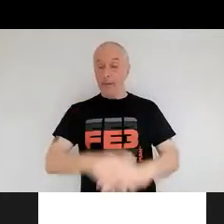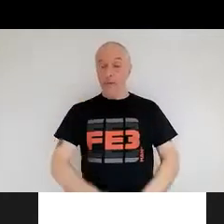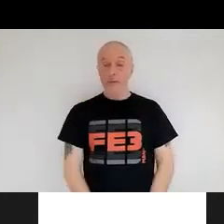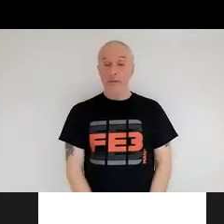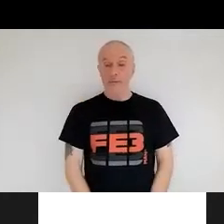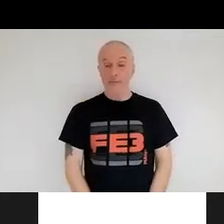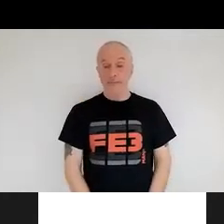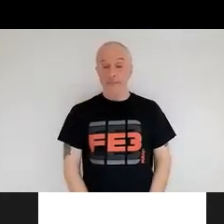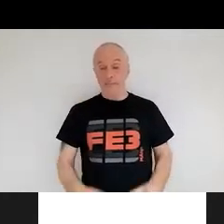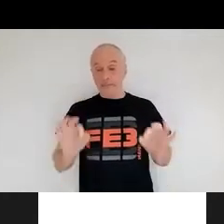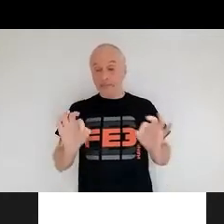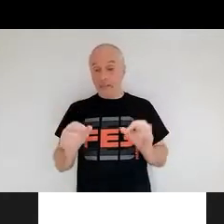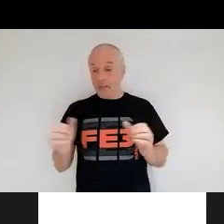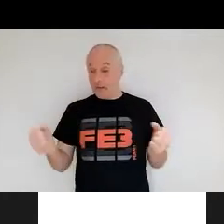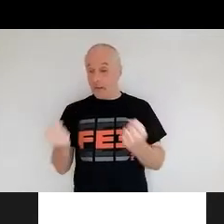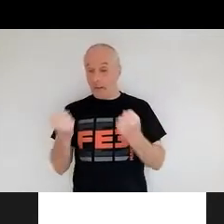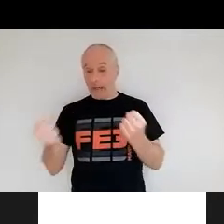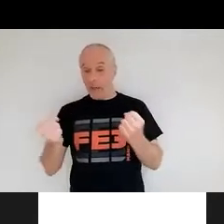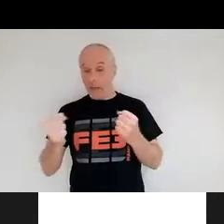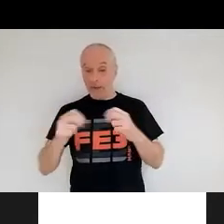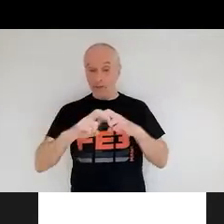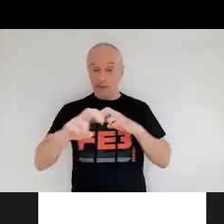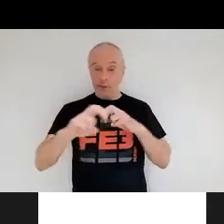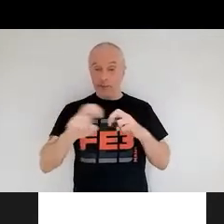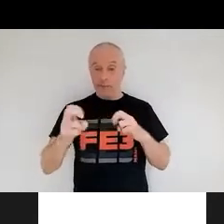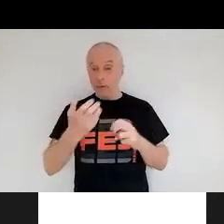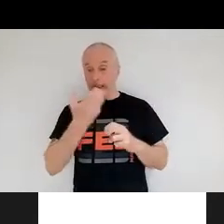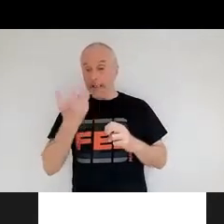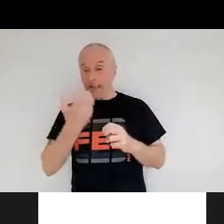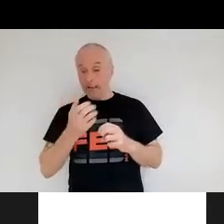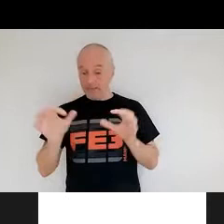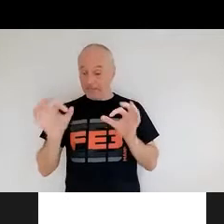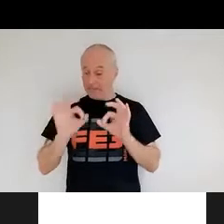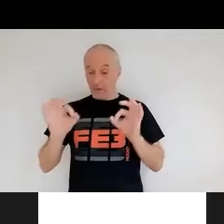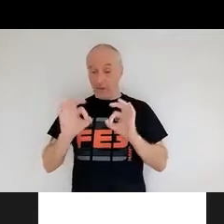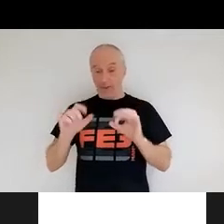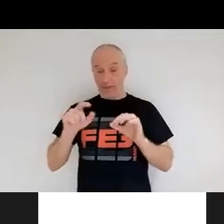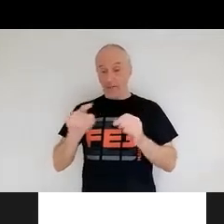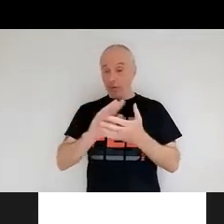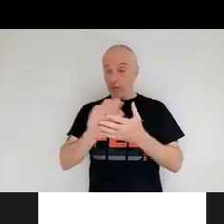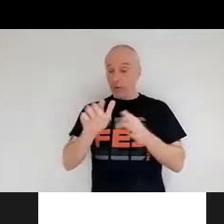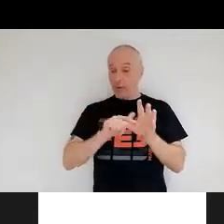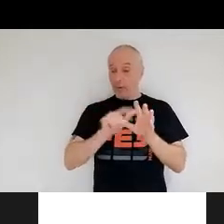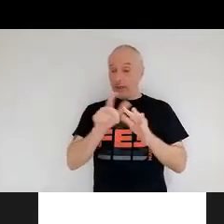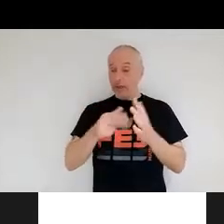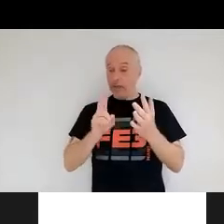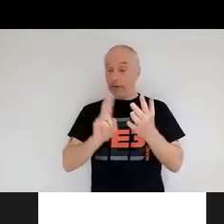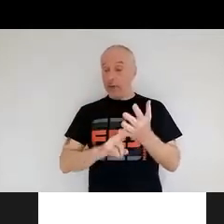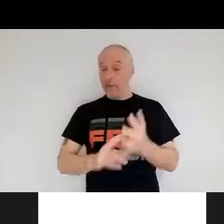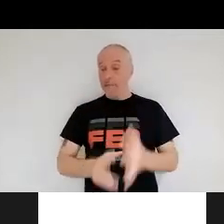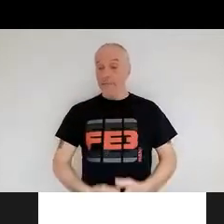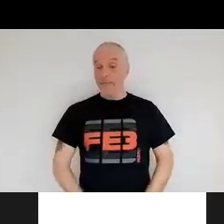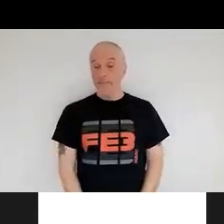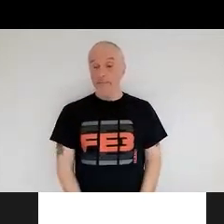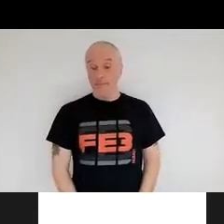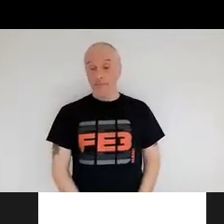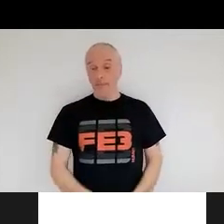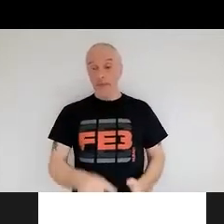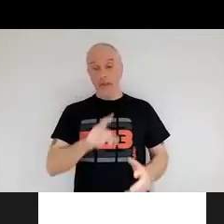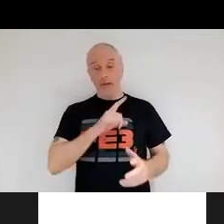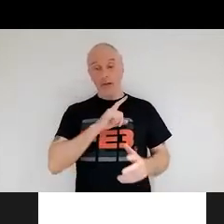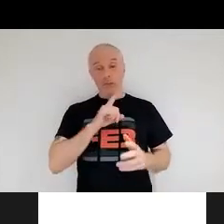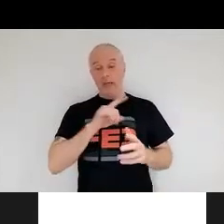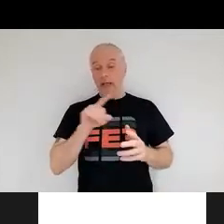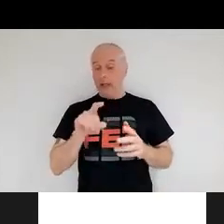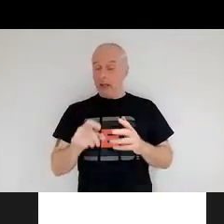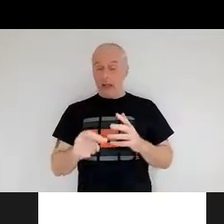for power, for transport, or for heat. Now, the reason why this dynamic has occurred